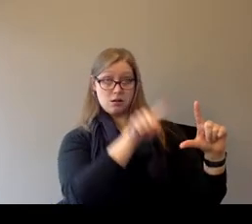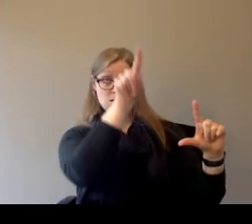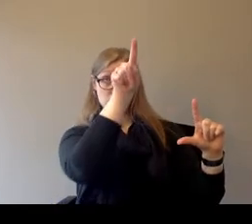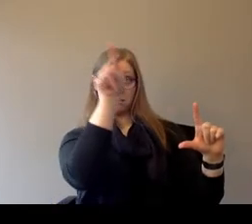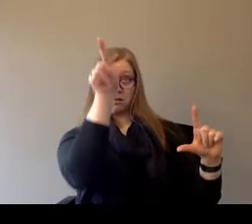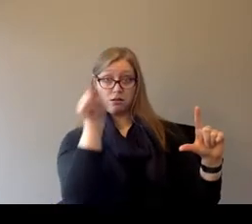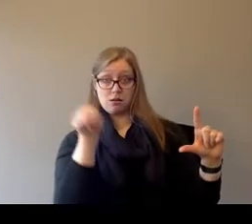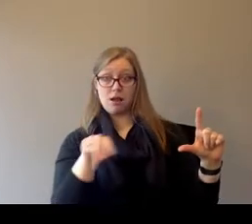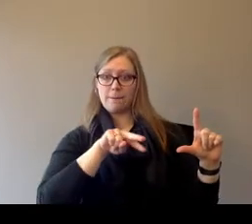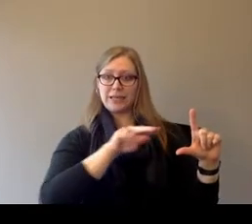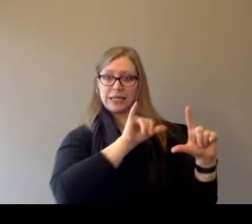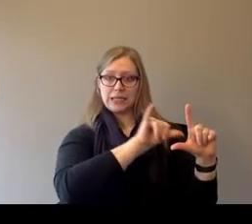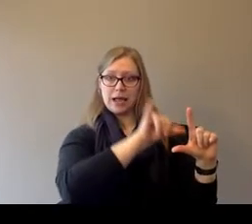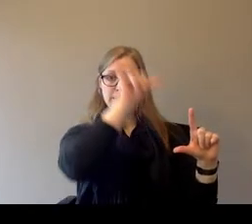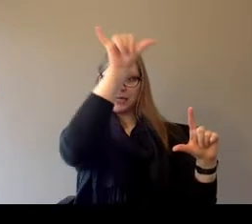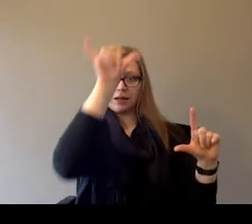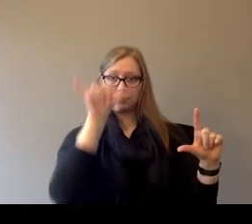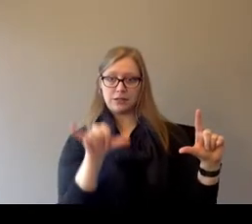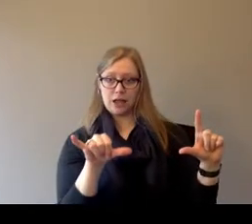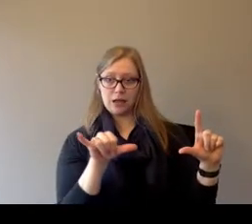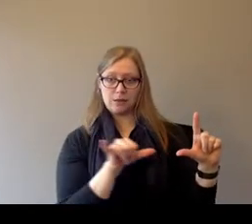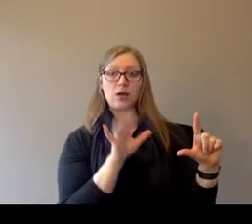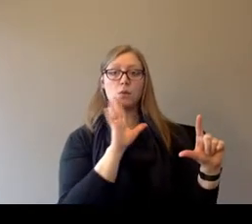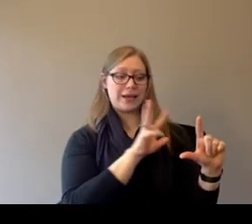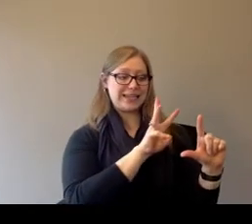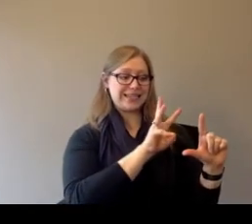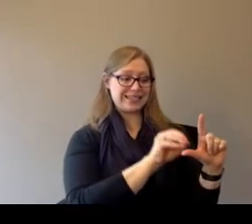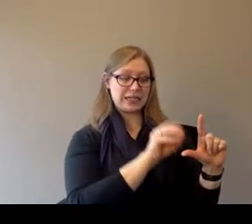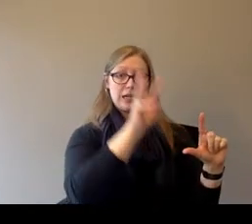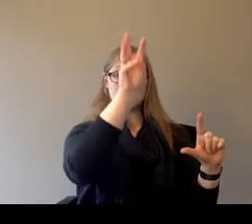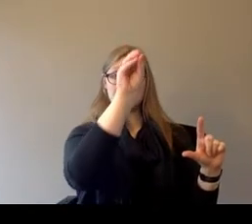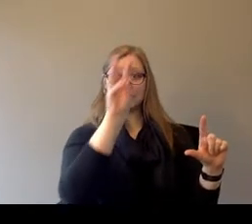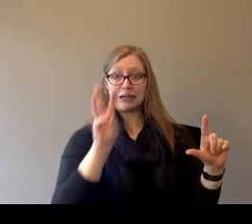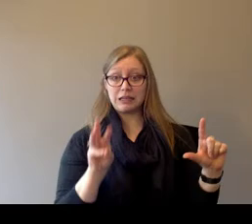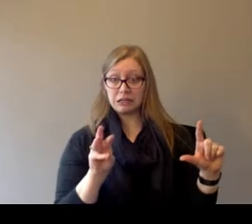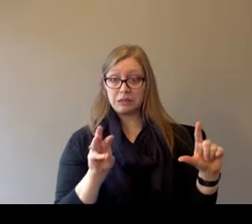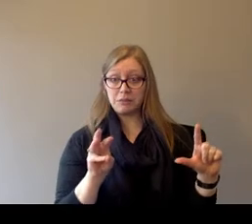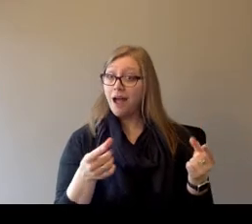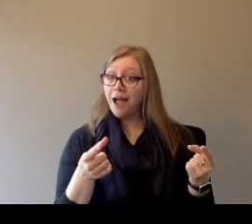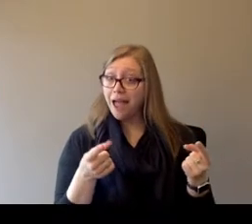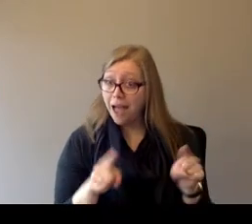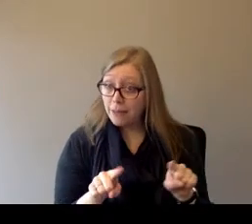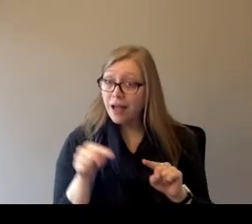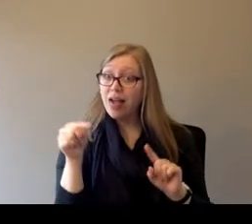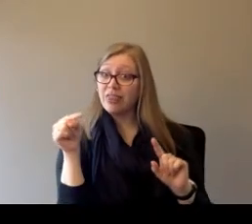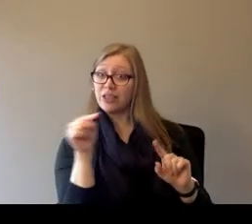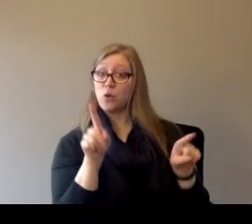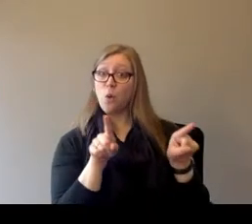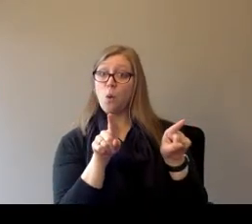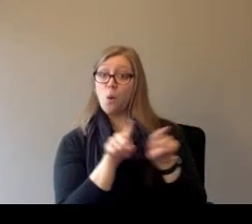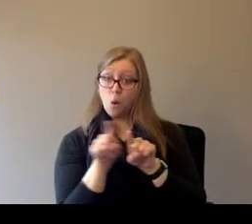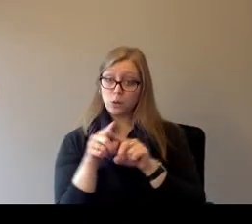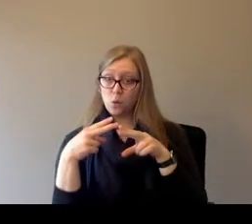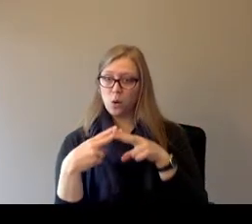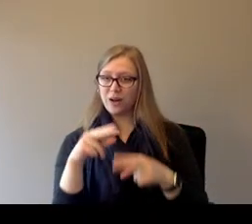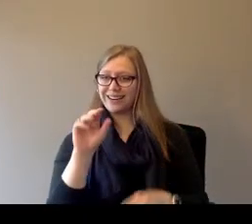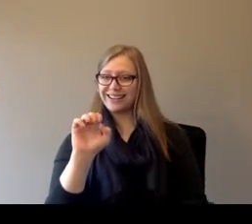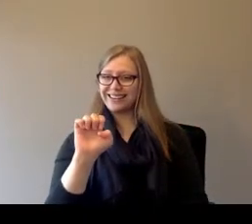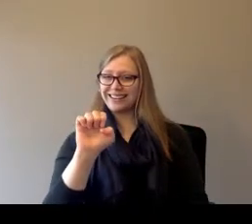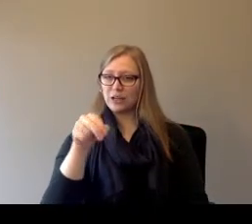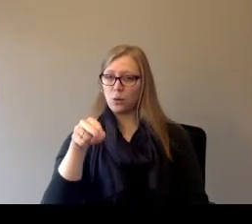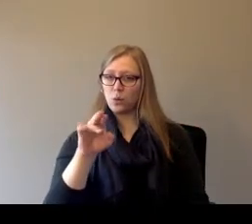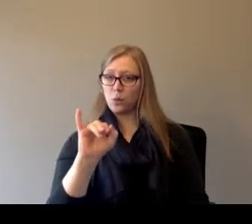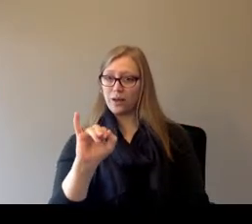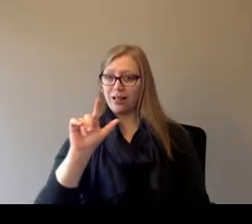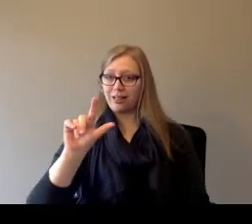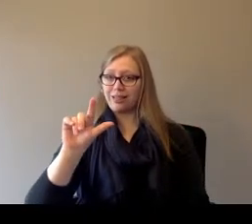Turns out that this is also would be an equilateral triangle, which is another term we're going to use when we classify